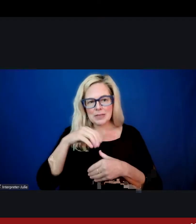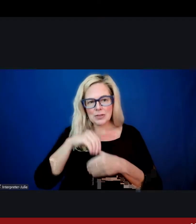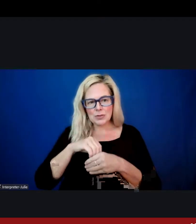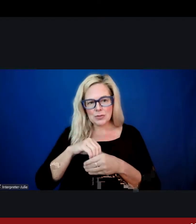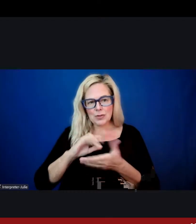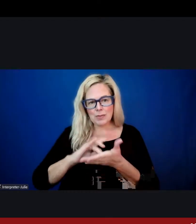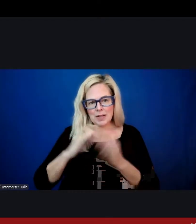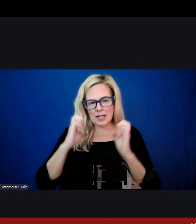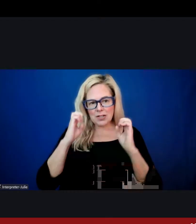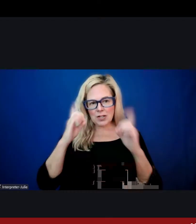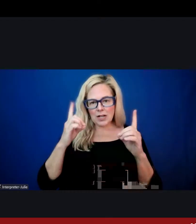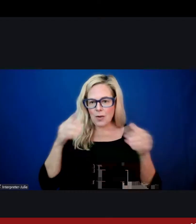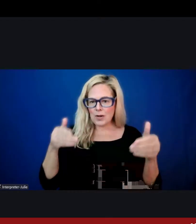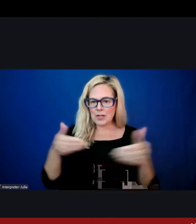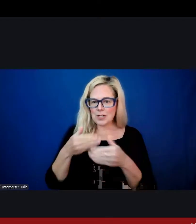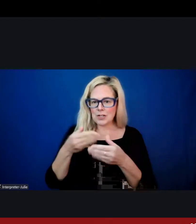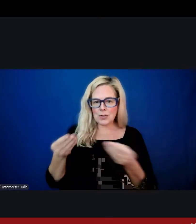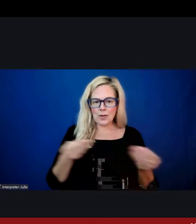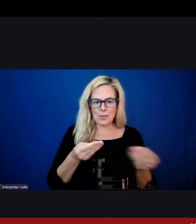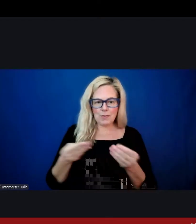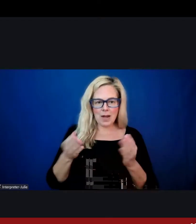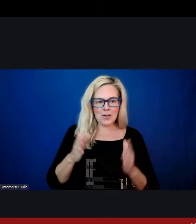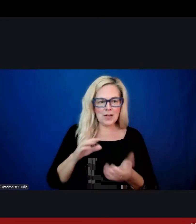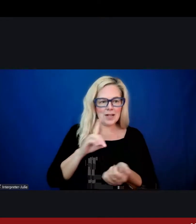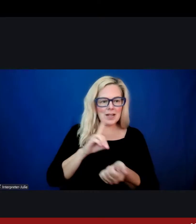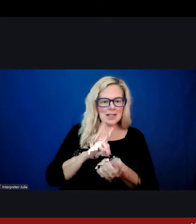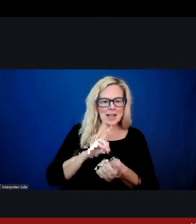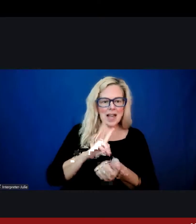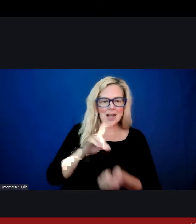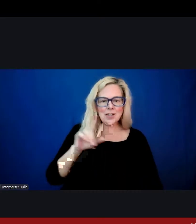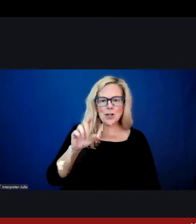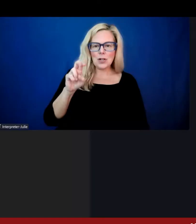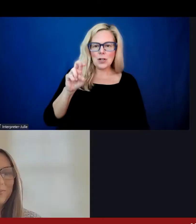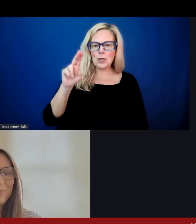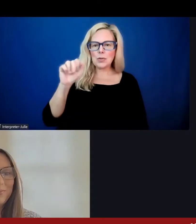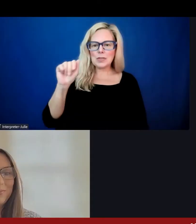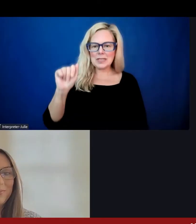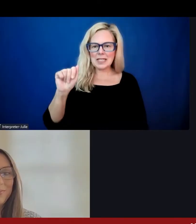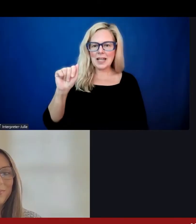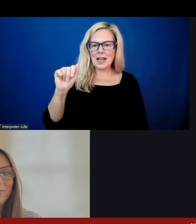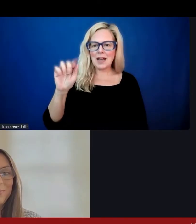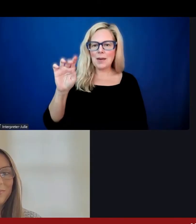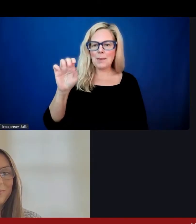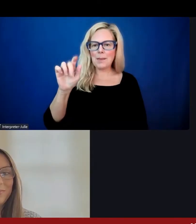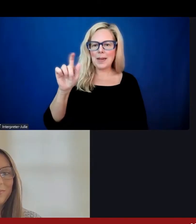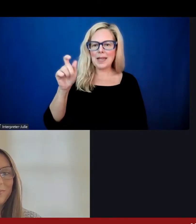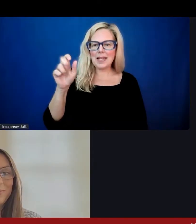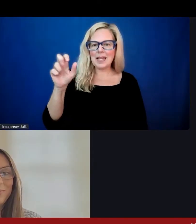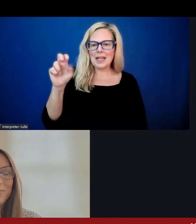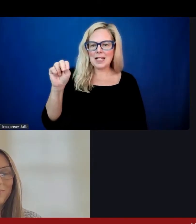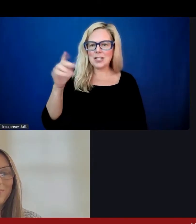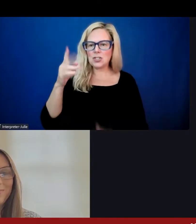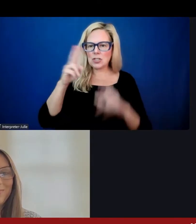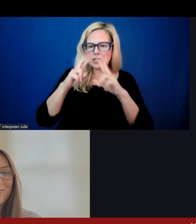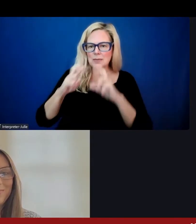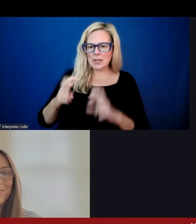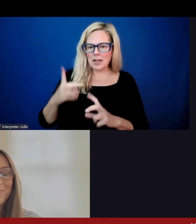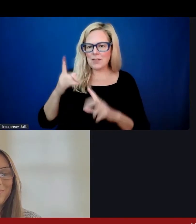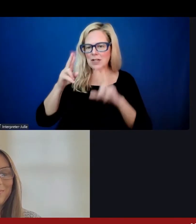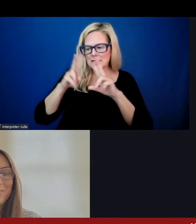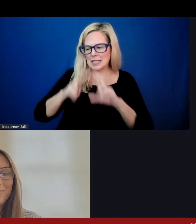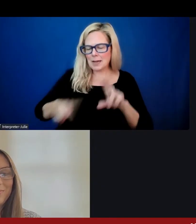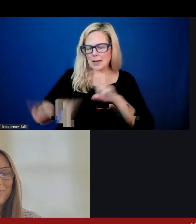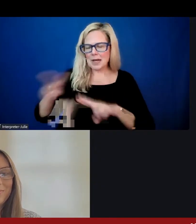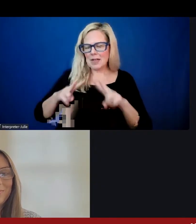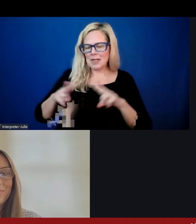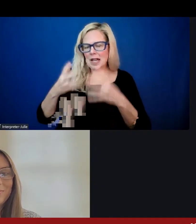like to introduce our moderator, Dr. Lucia McGeehan. She is a manager of examinee accommodations with the National